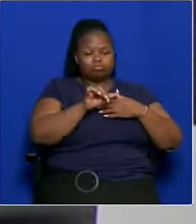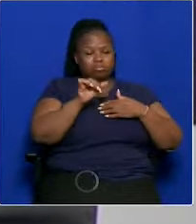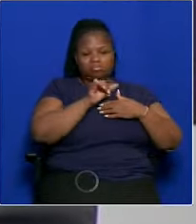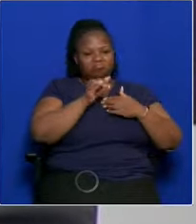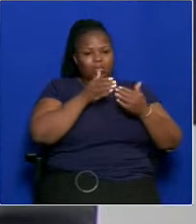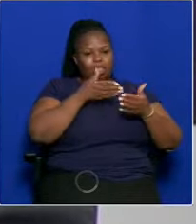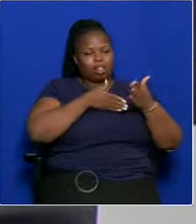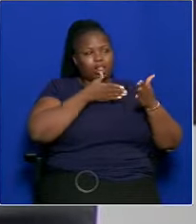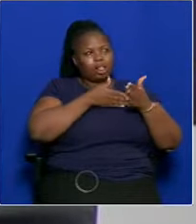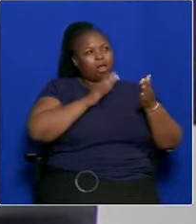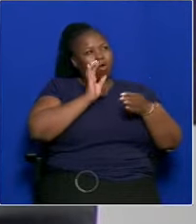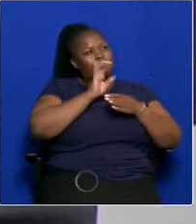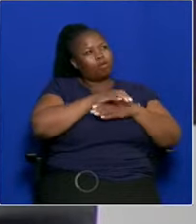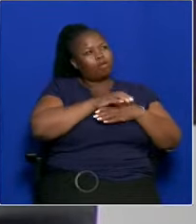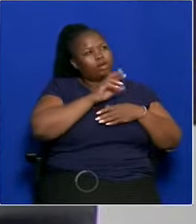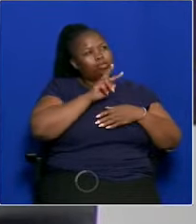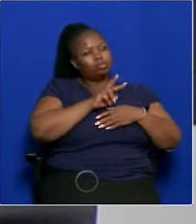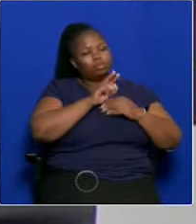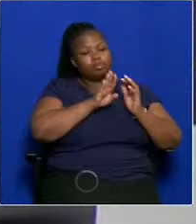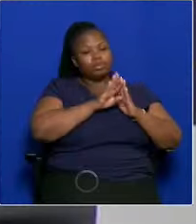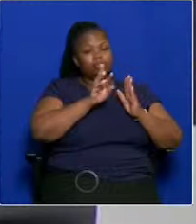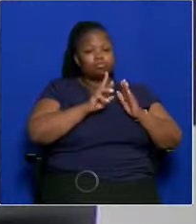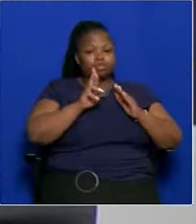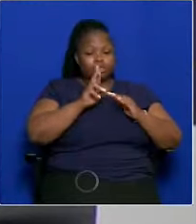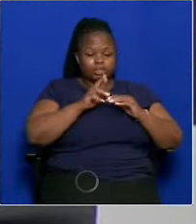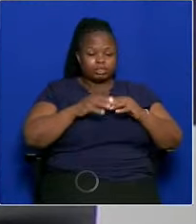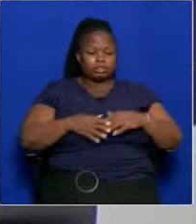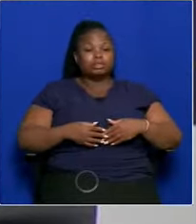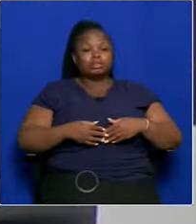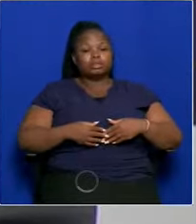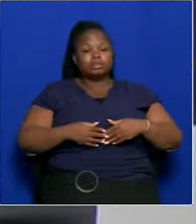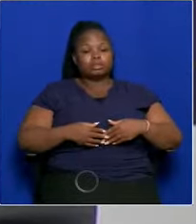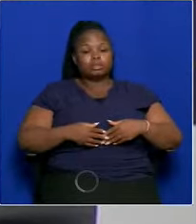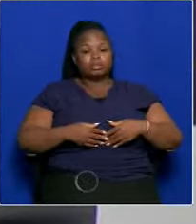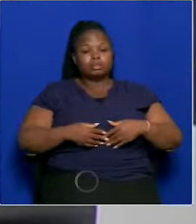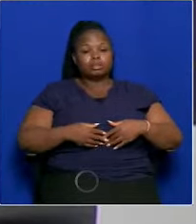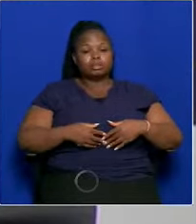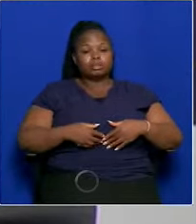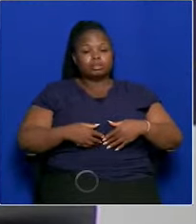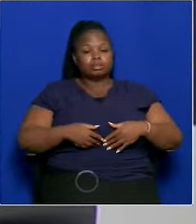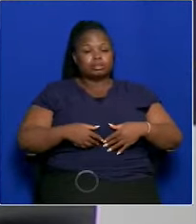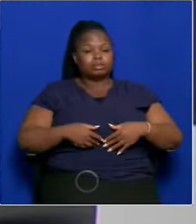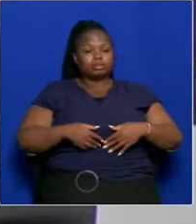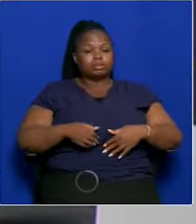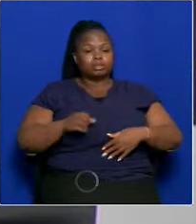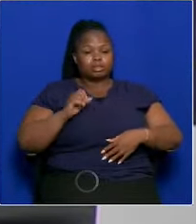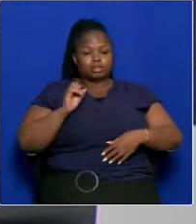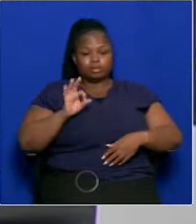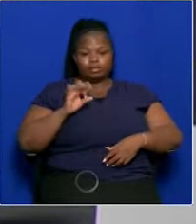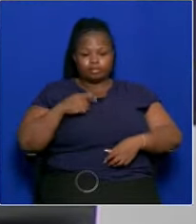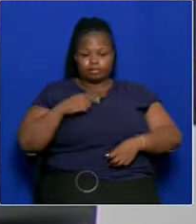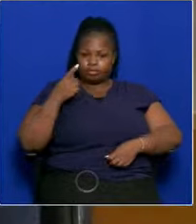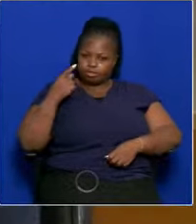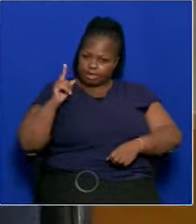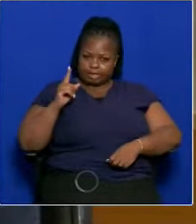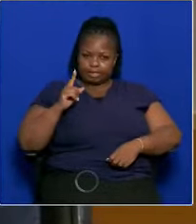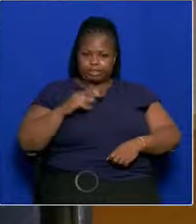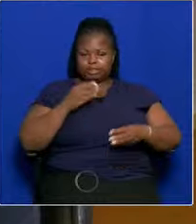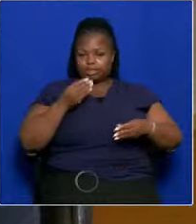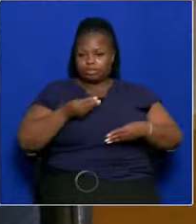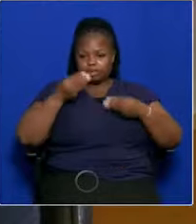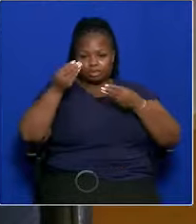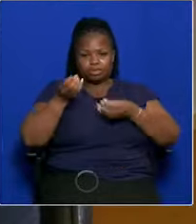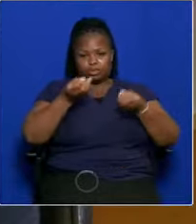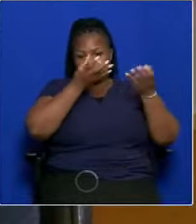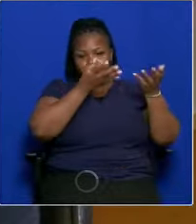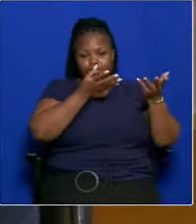2 billion rand, and which, if I'm correct, had been awarded